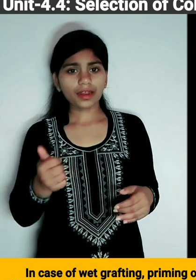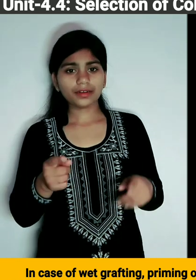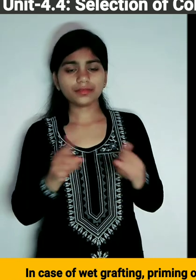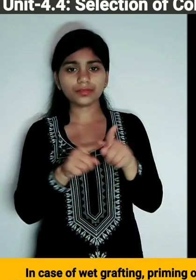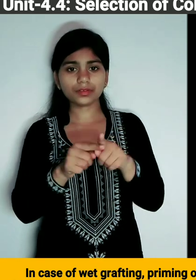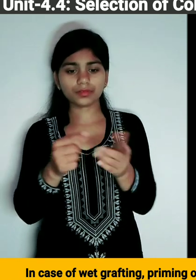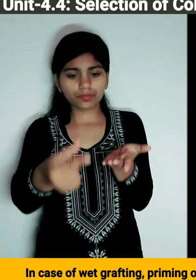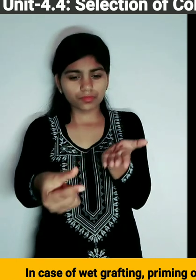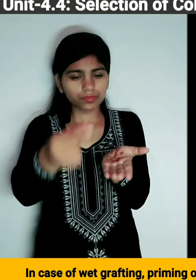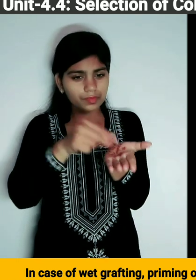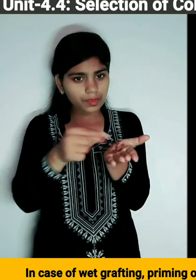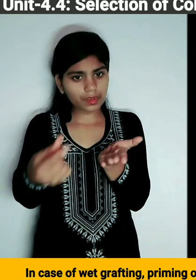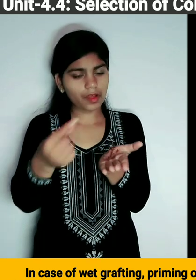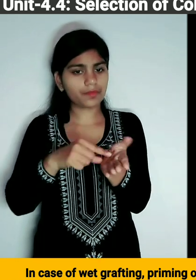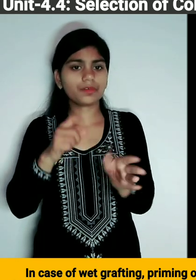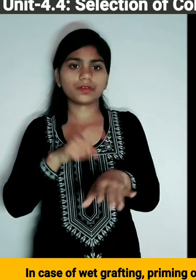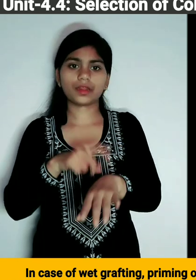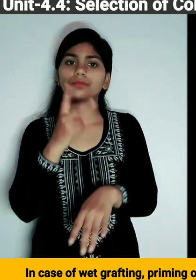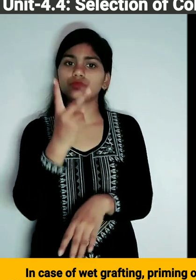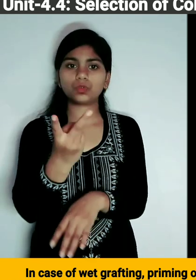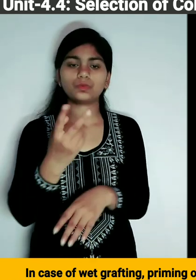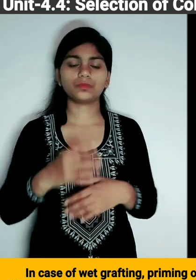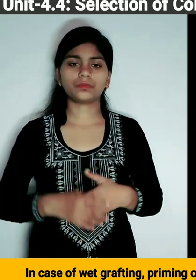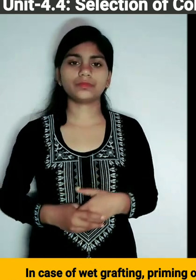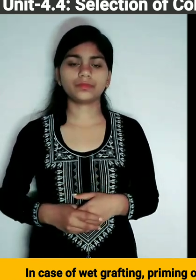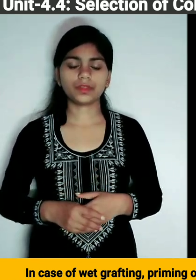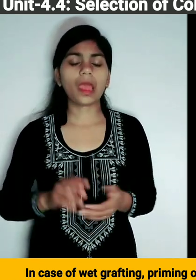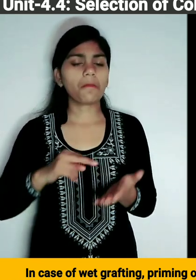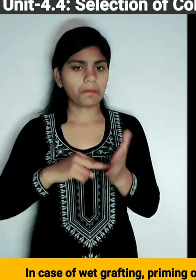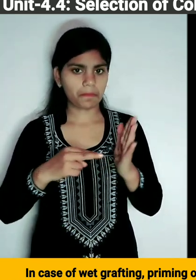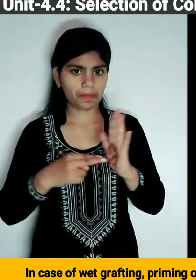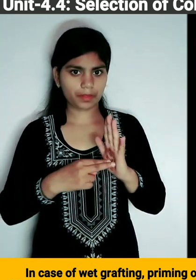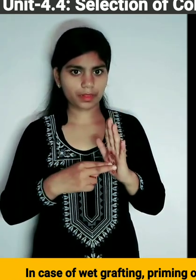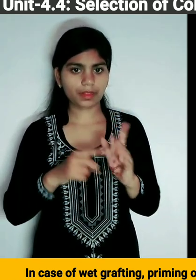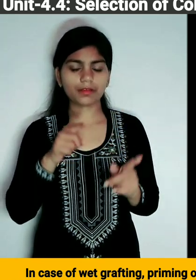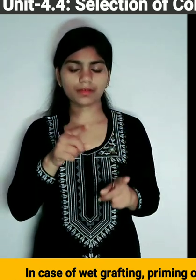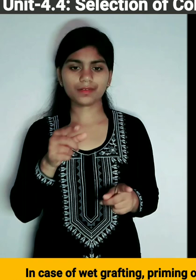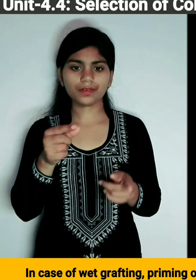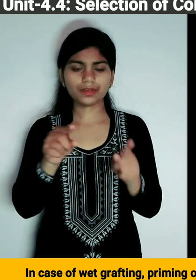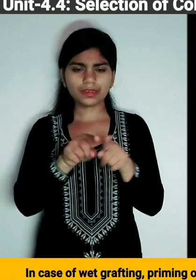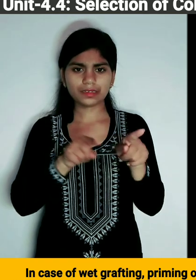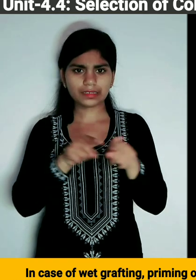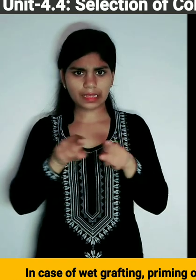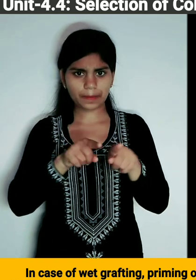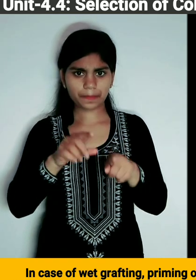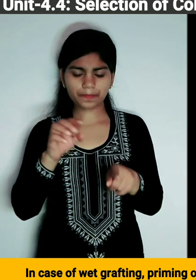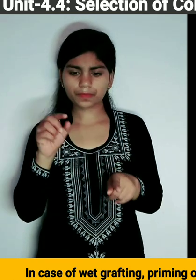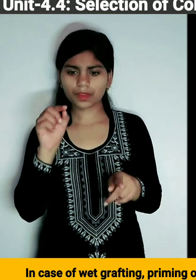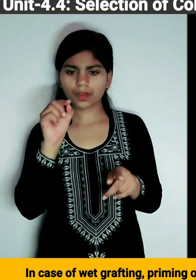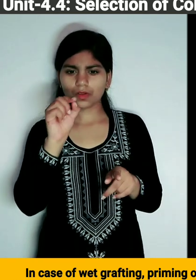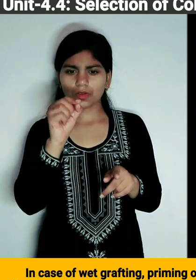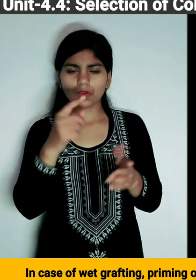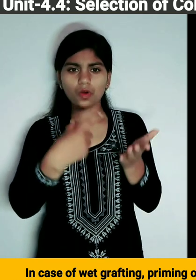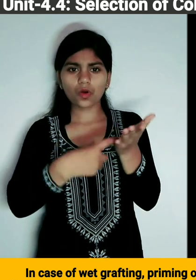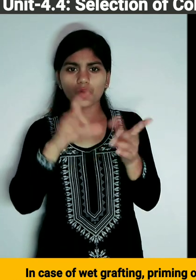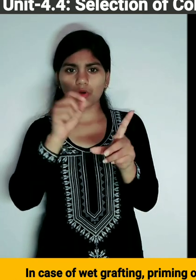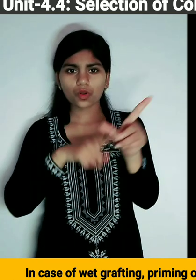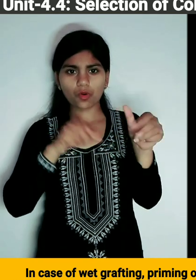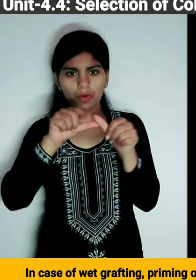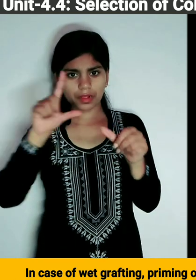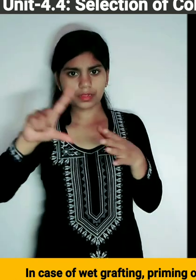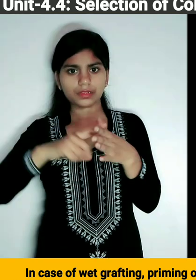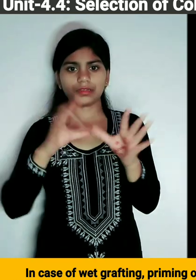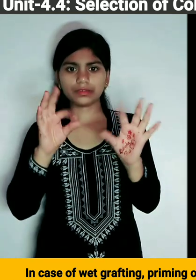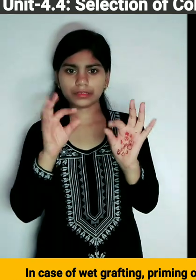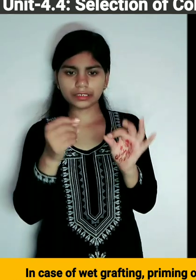grafting, in which case to ensure sufficient amount of royal jelly for nursing the